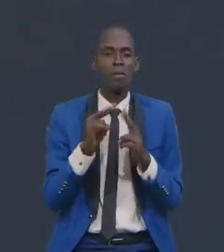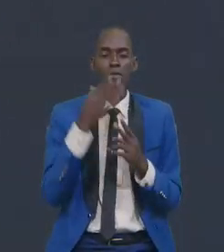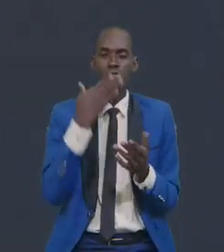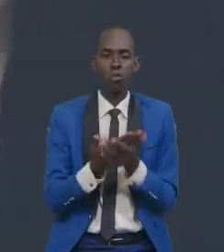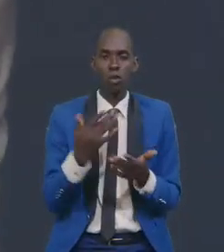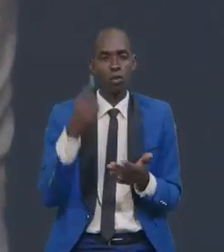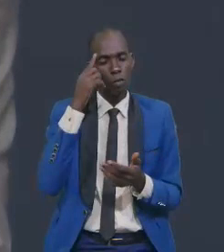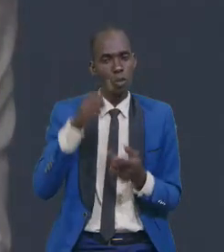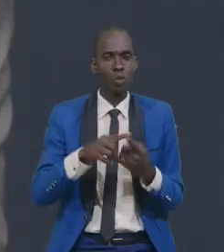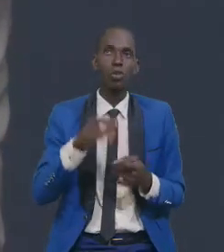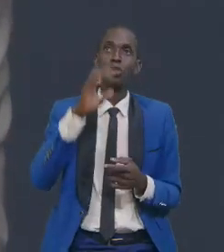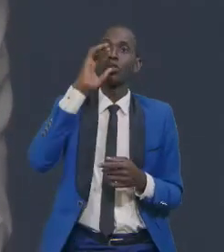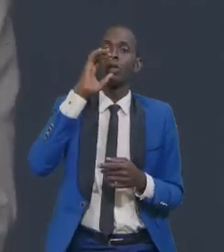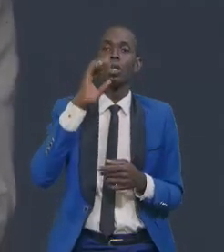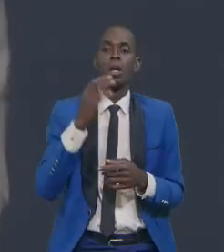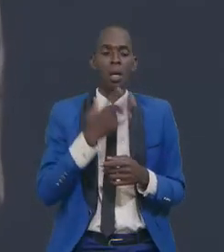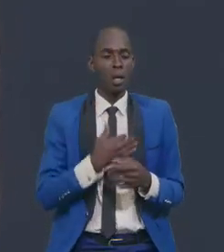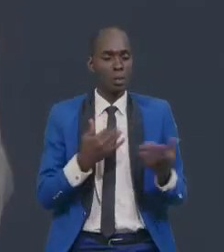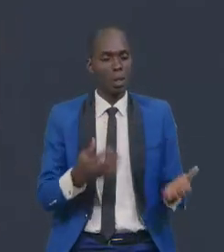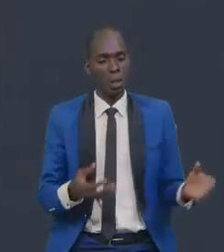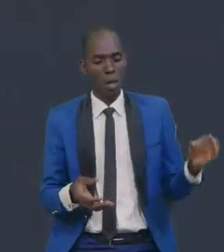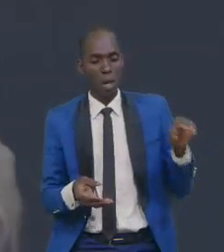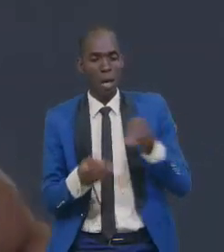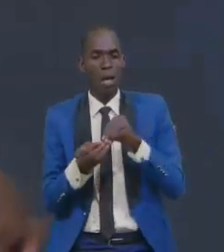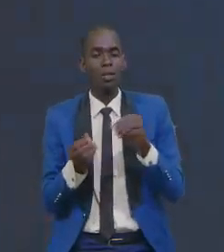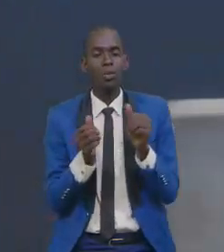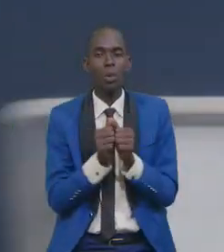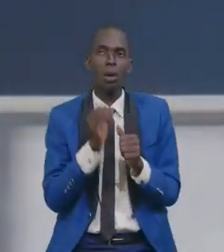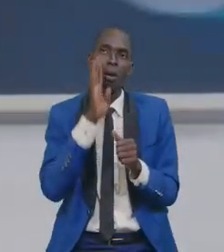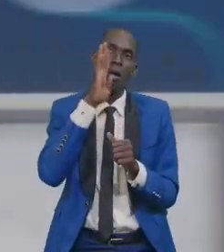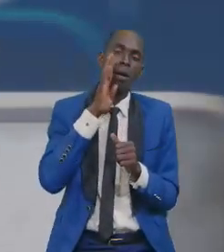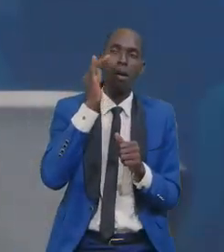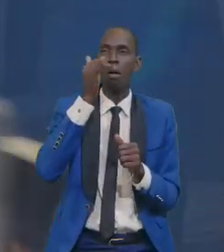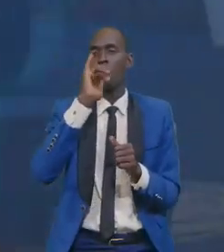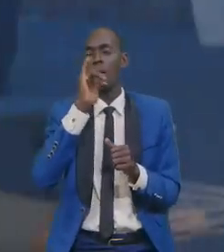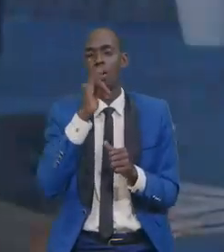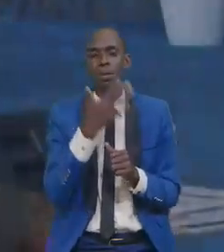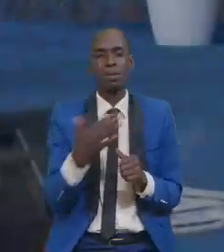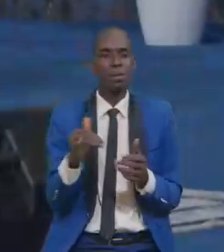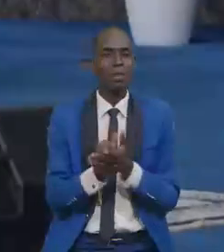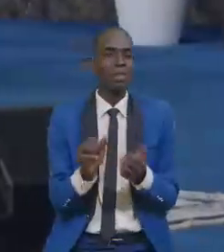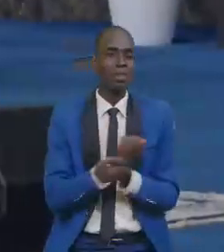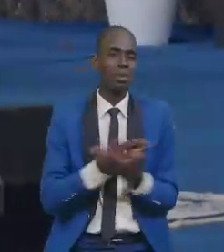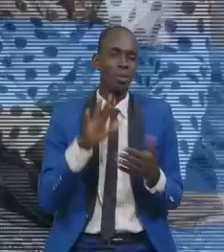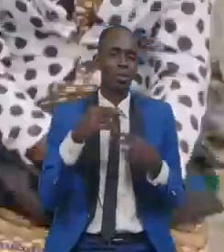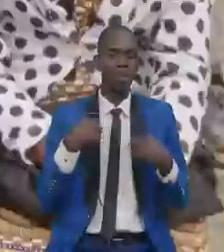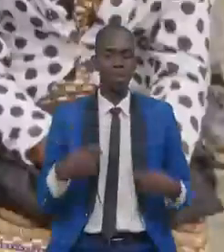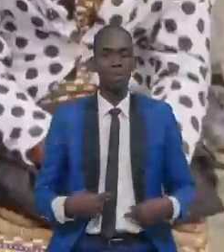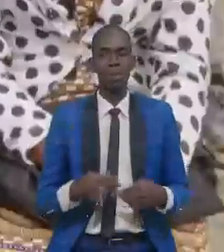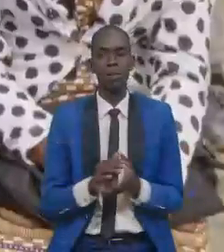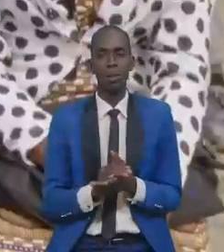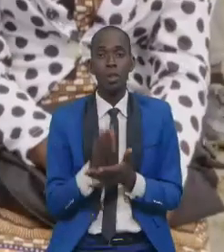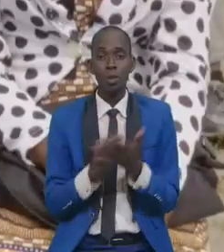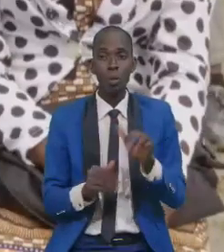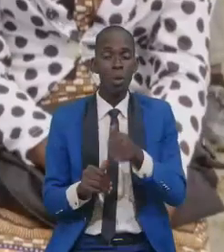drink alcohol upon that. That destroys your health. Other people, they have taken something very good